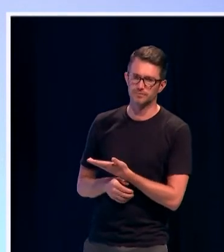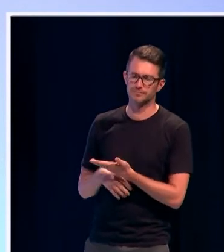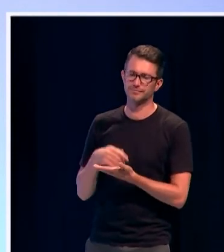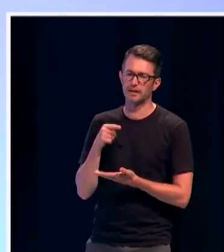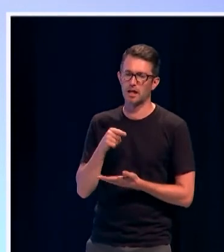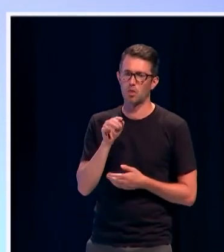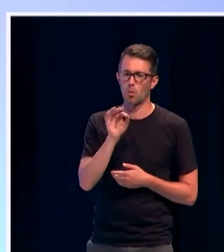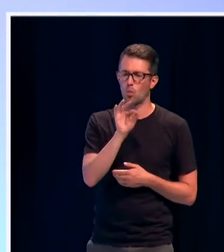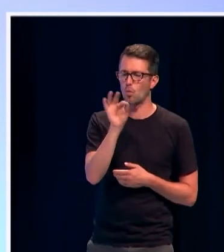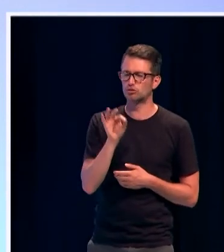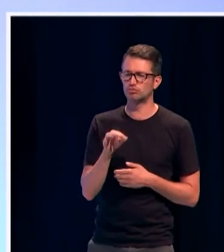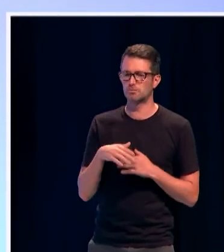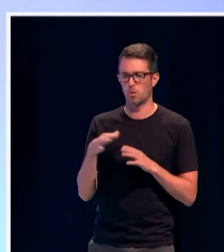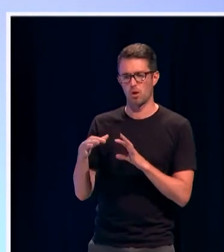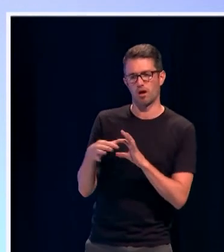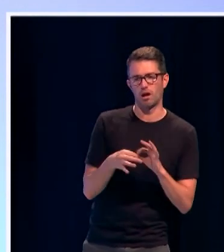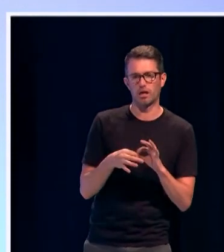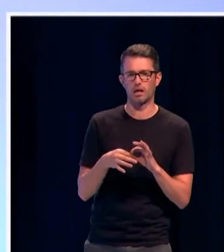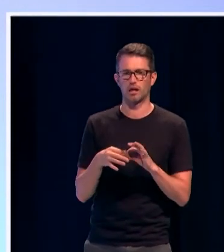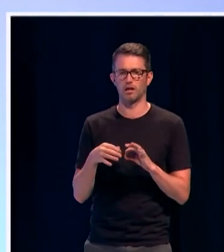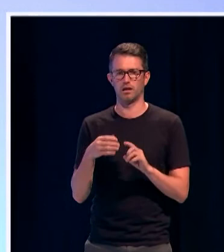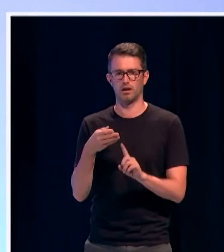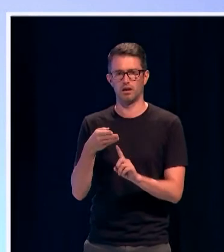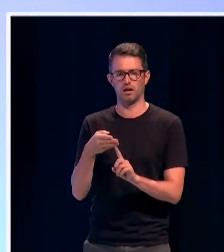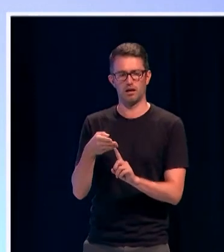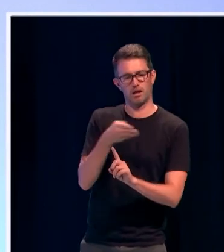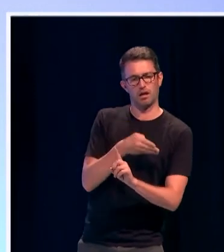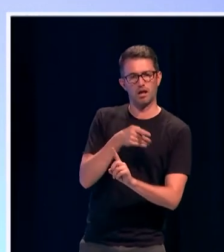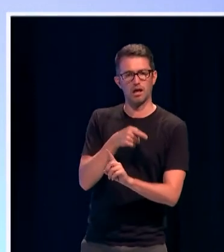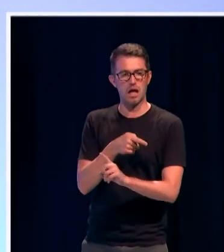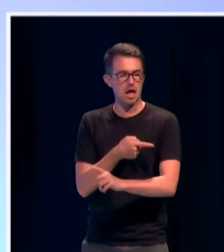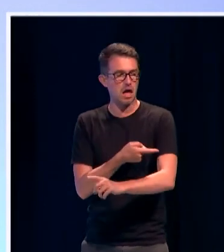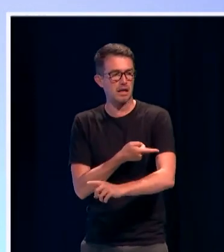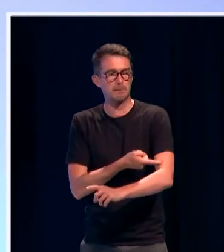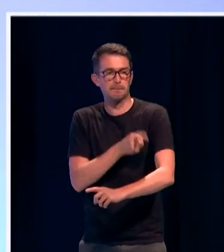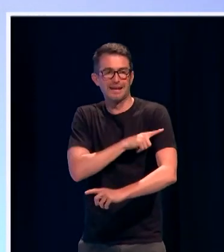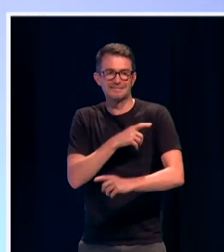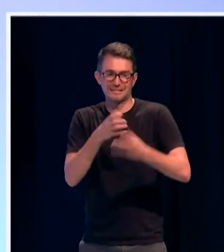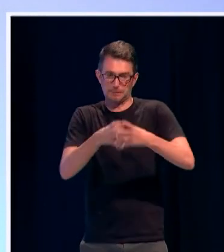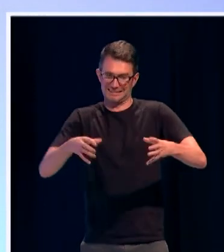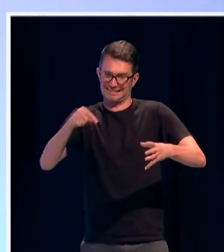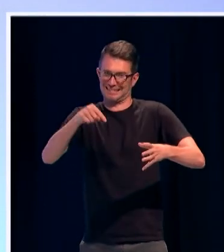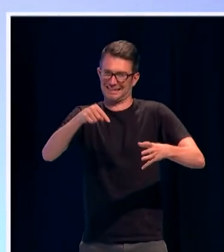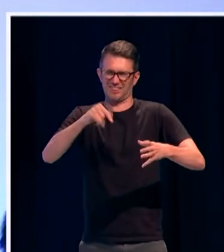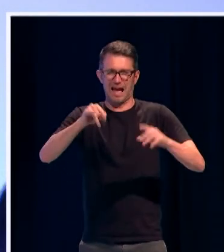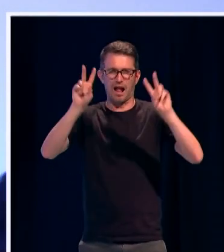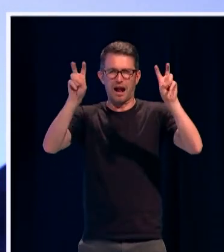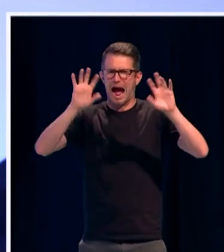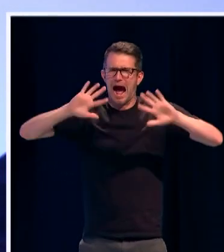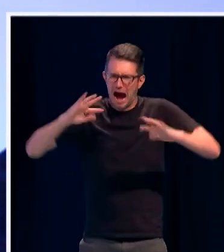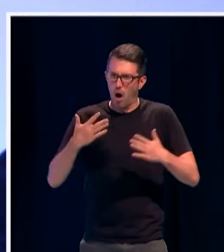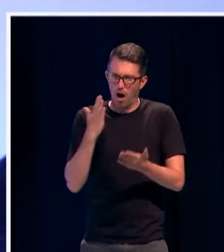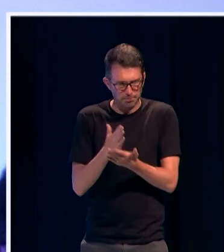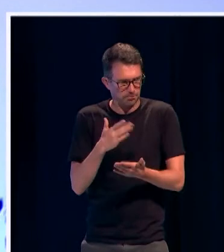how effective it was, what was the impact, and how can we ensure that it helps the implementation of the CRPD